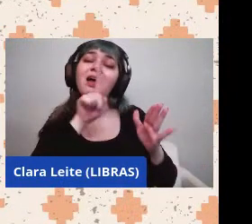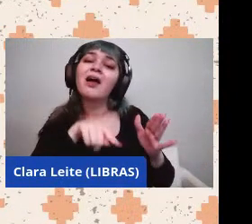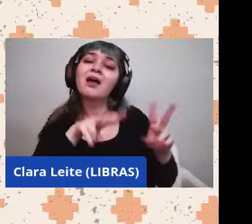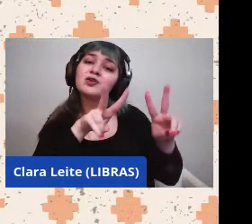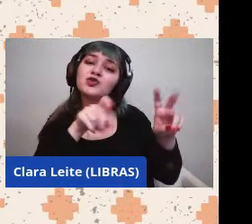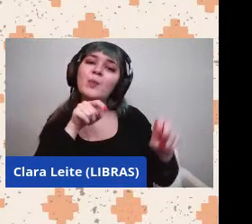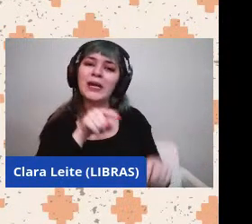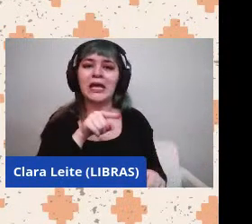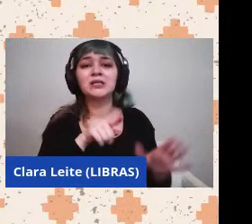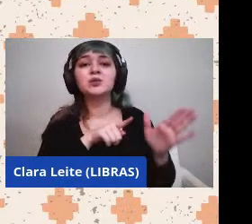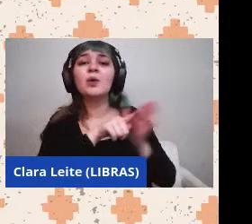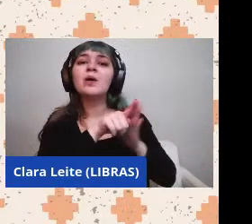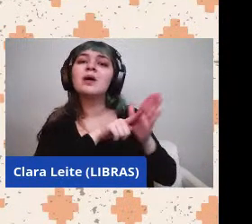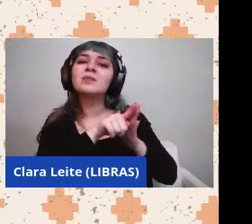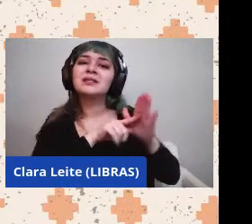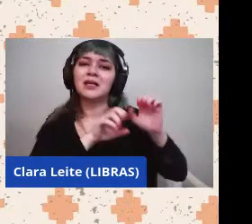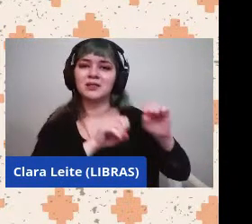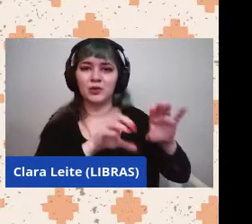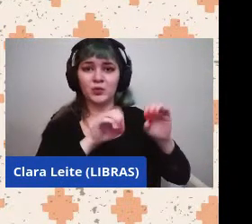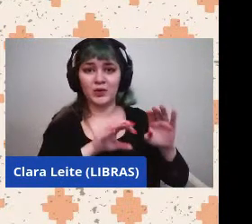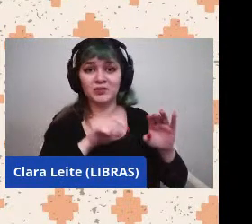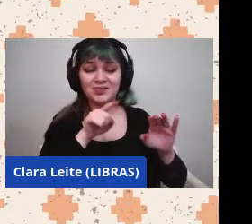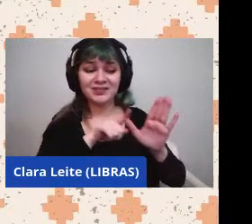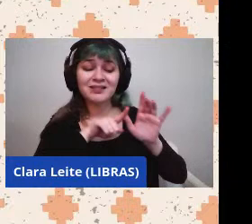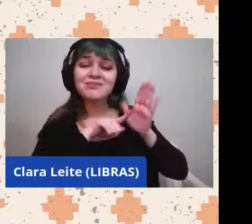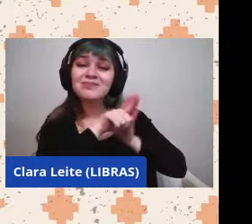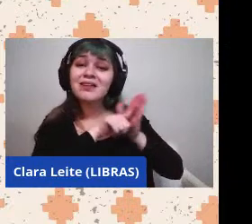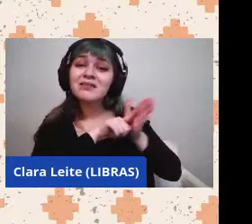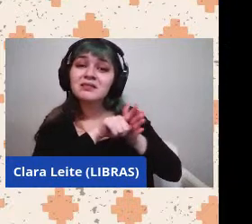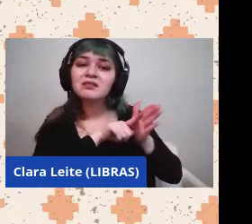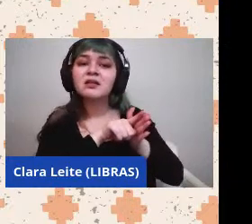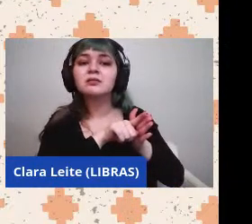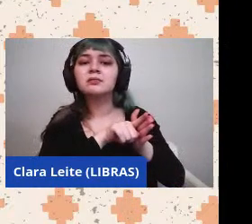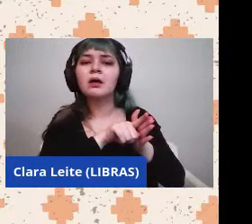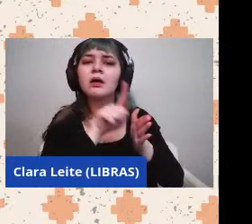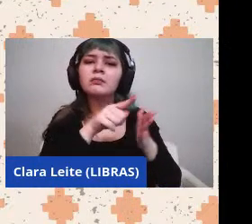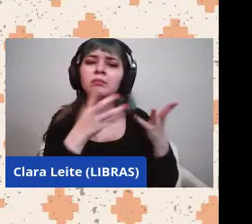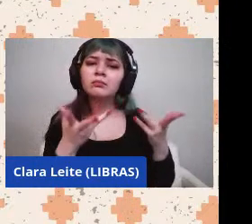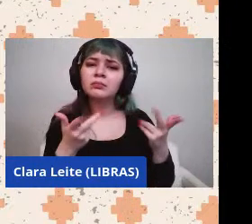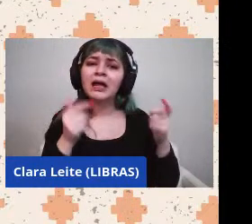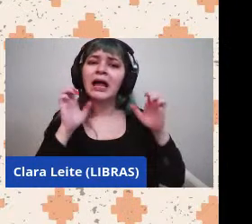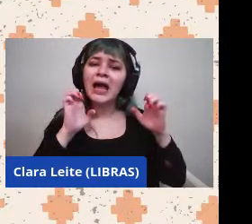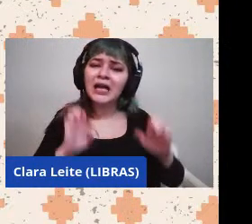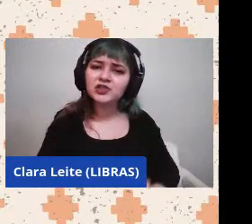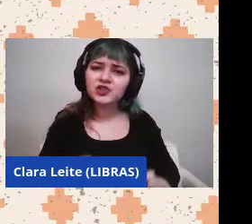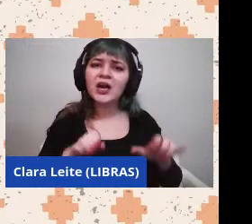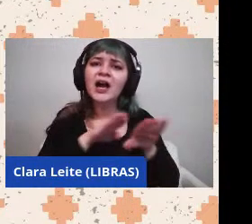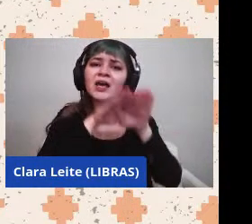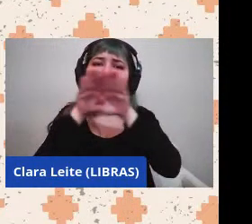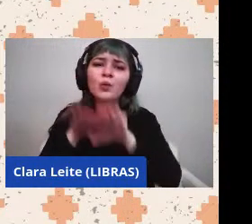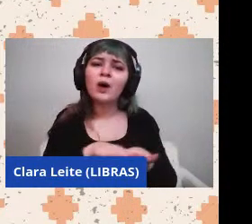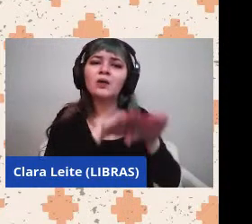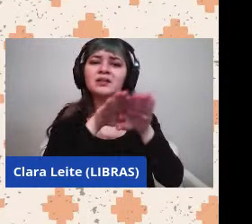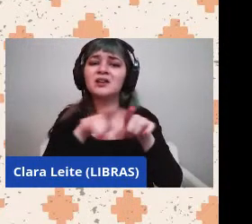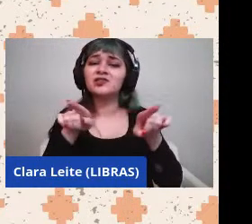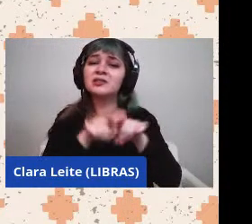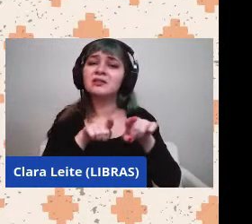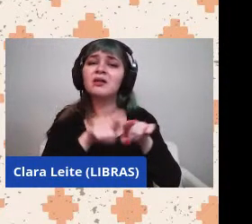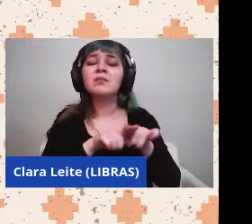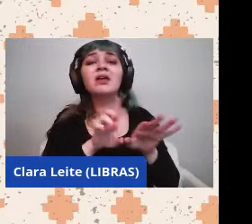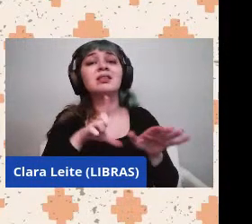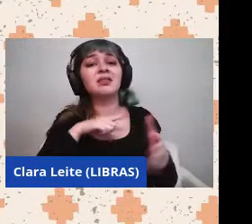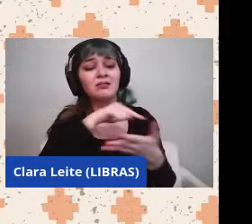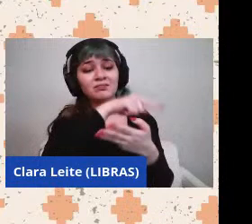and those we serve. Simply put, excellence and ethics, and indeed equity, go hand in